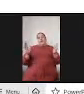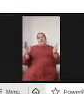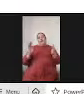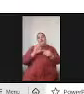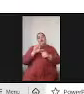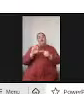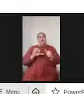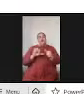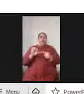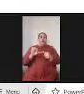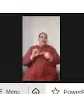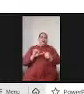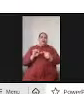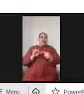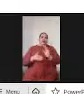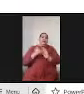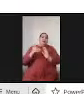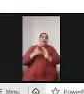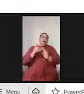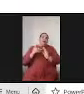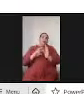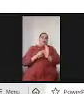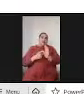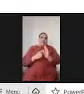social development strategy?